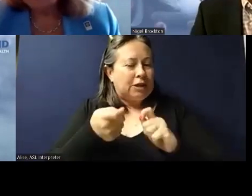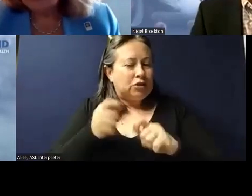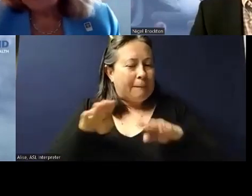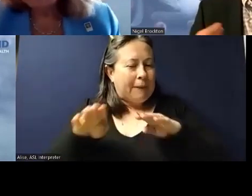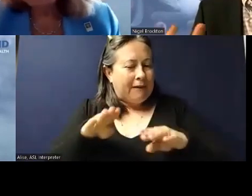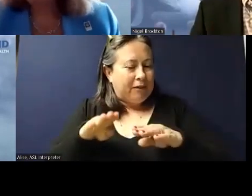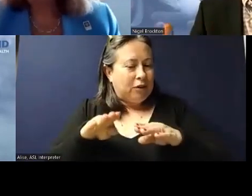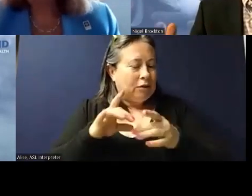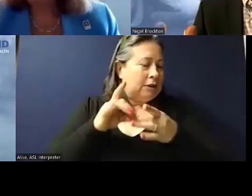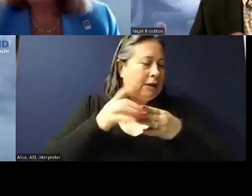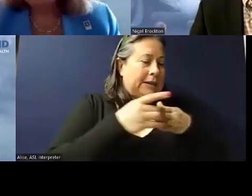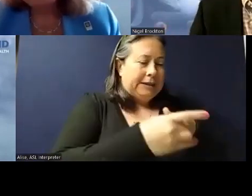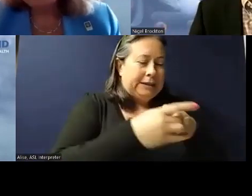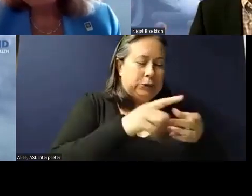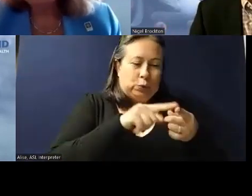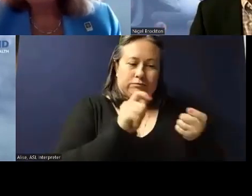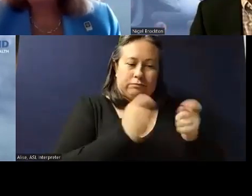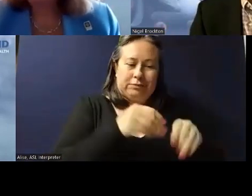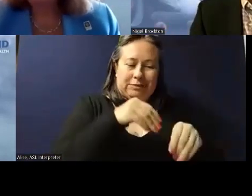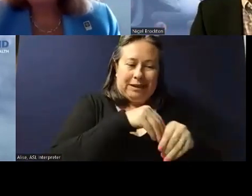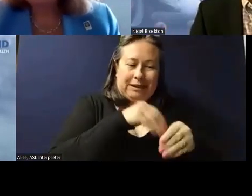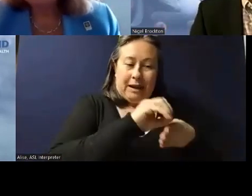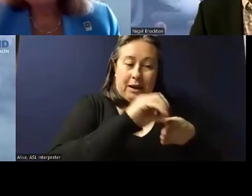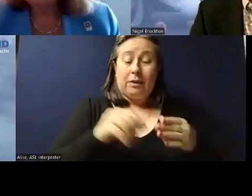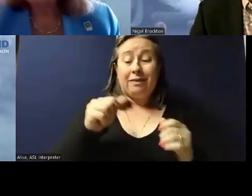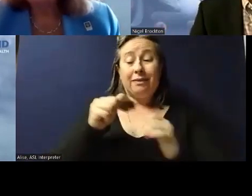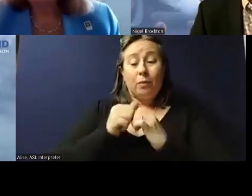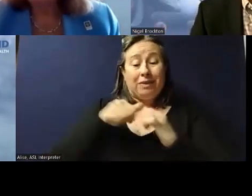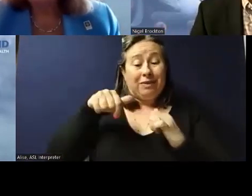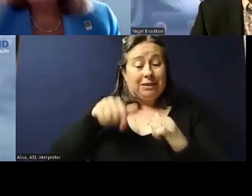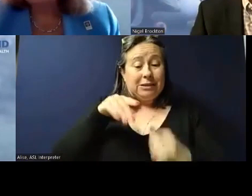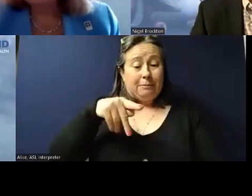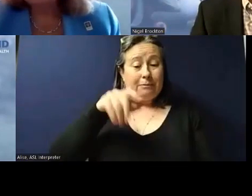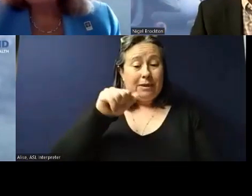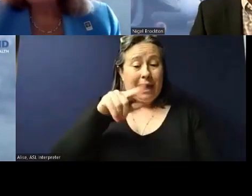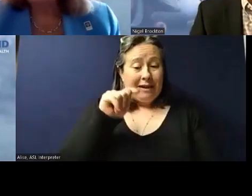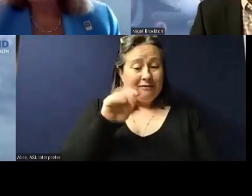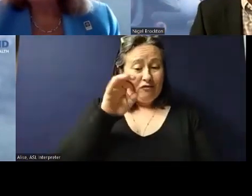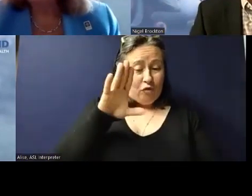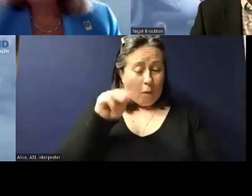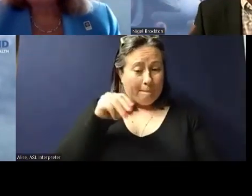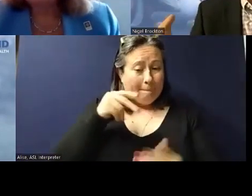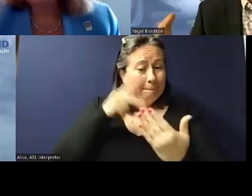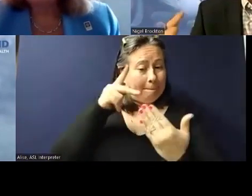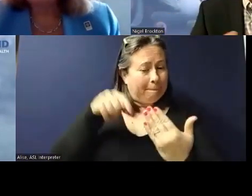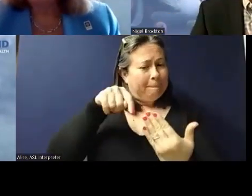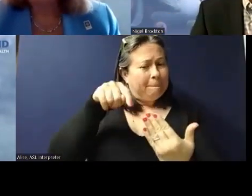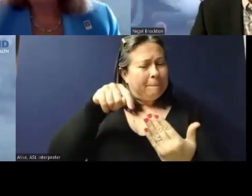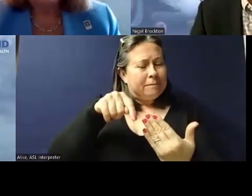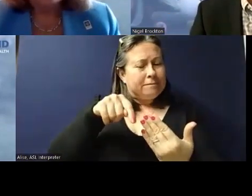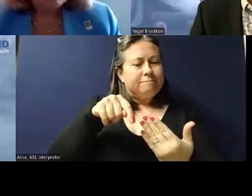So, with this platform to try and really emphasize the need for